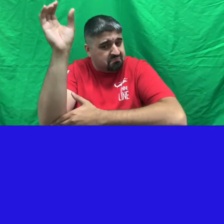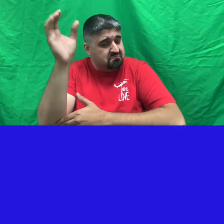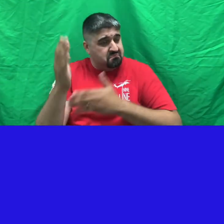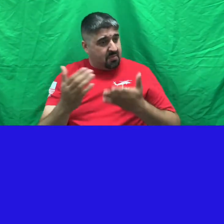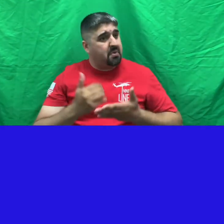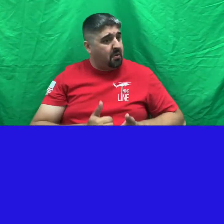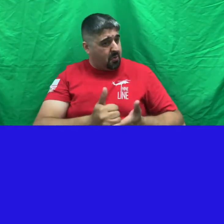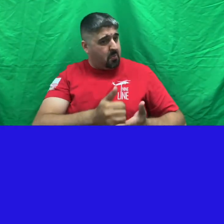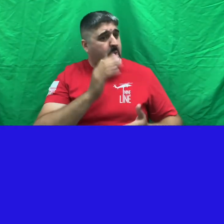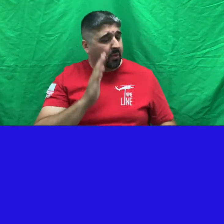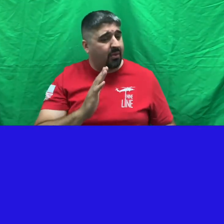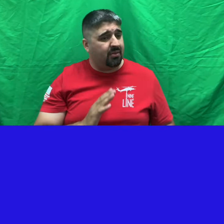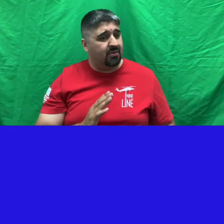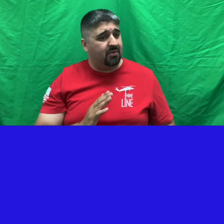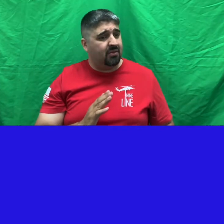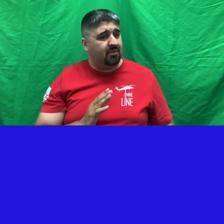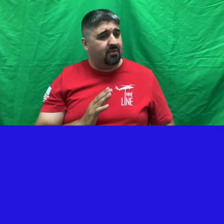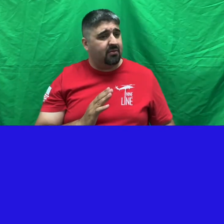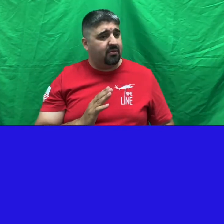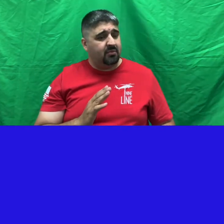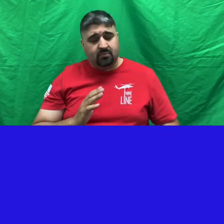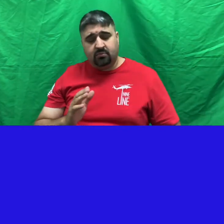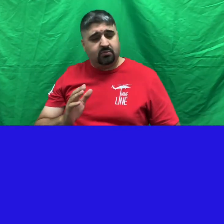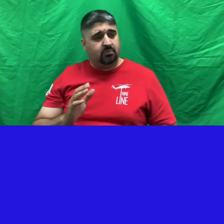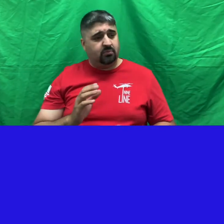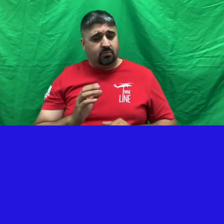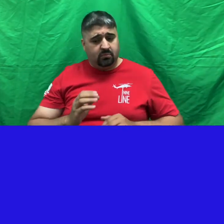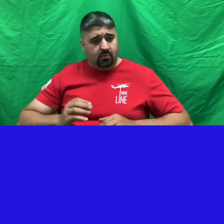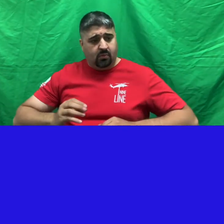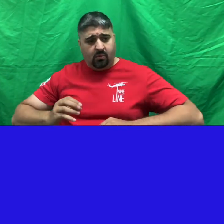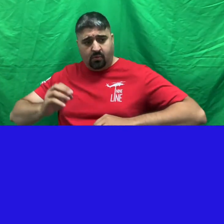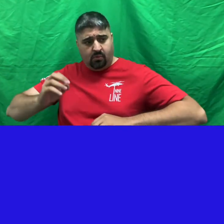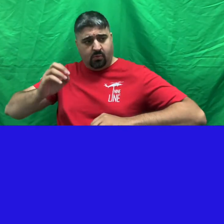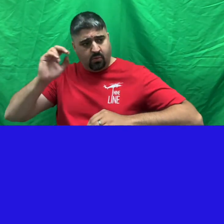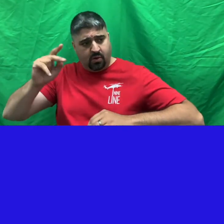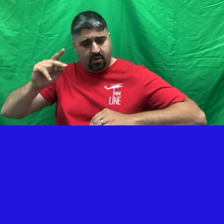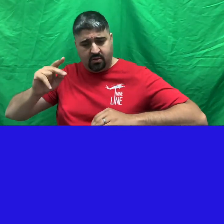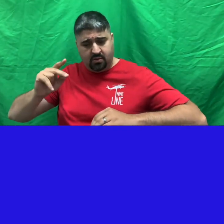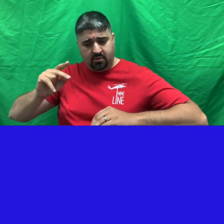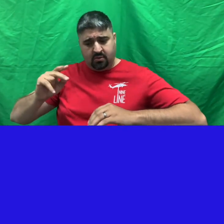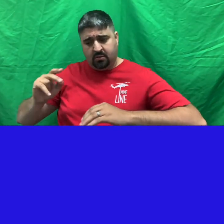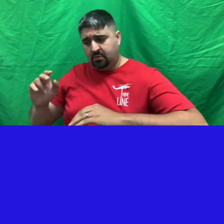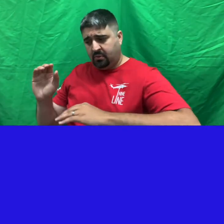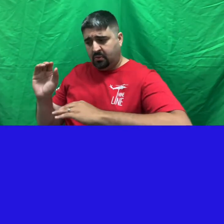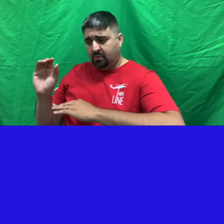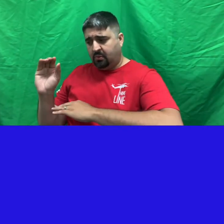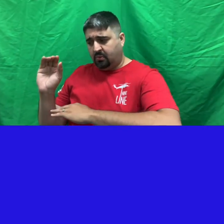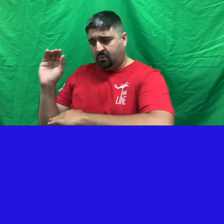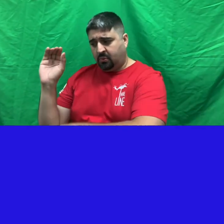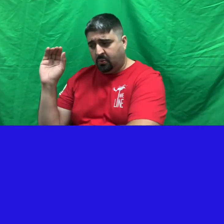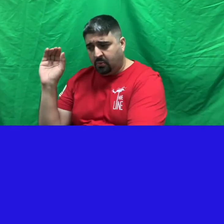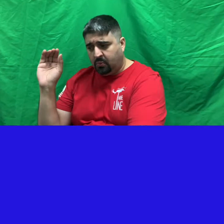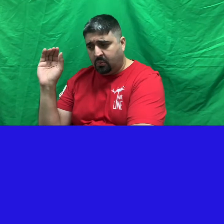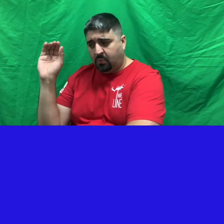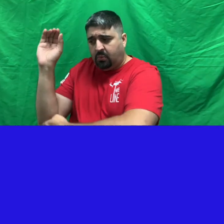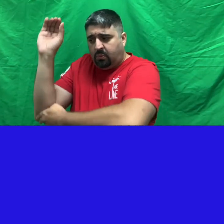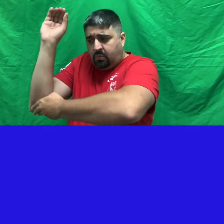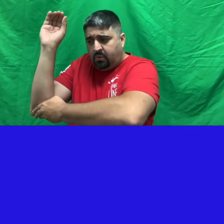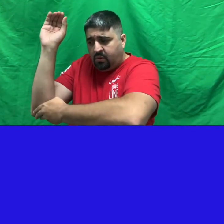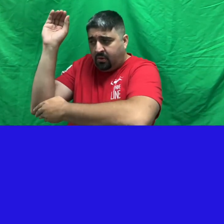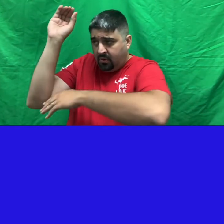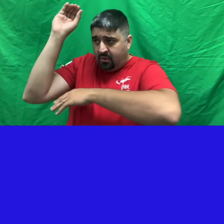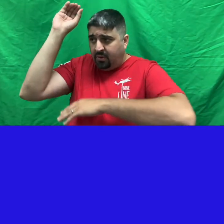it fly. Toad ran back across the meadow. He waved the kite over his